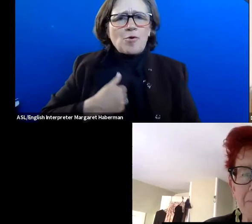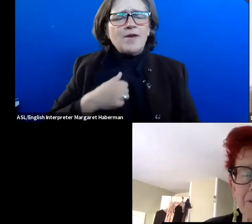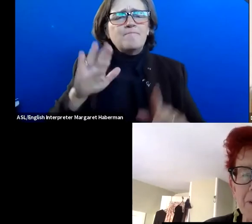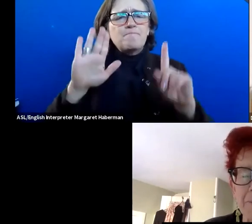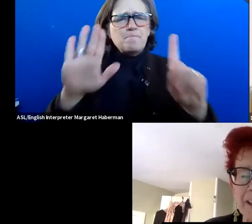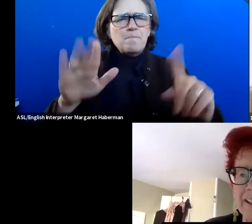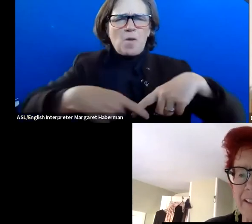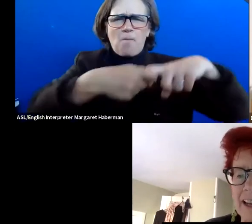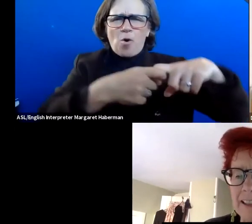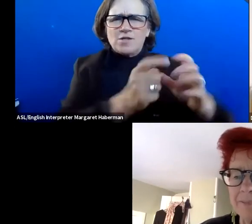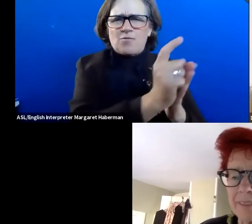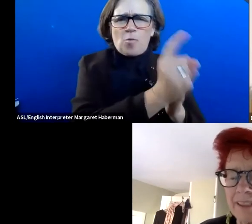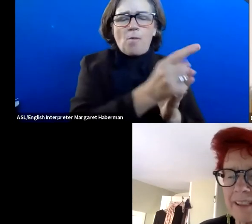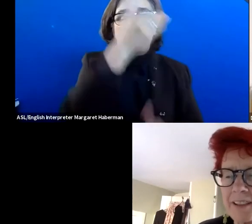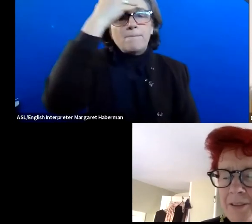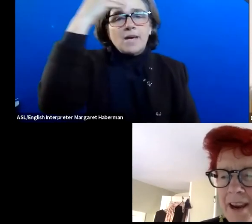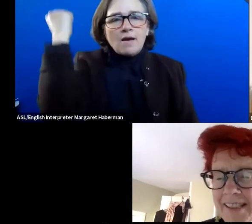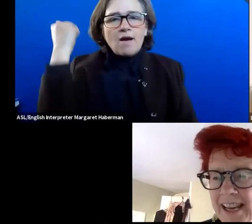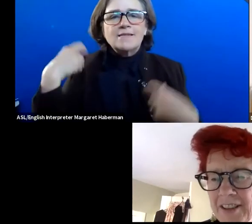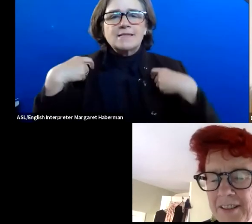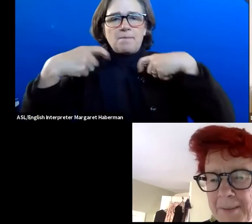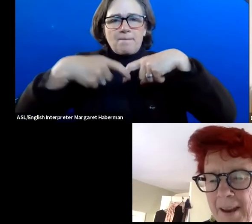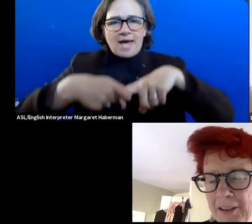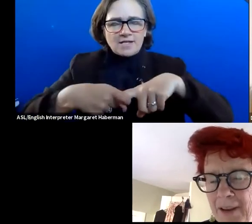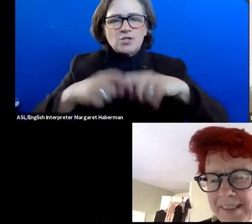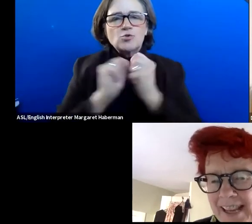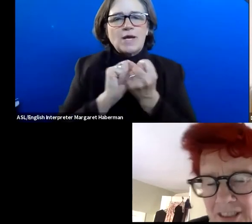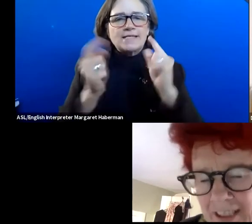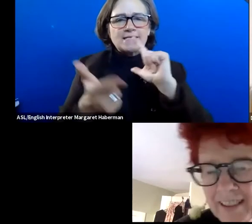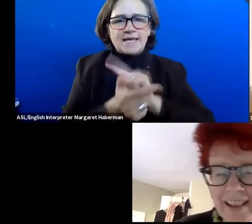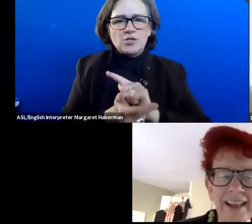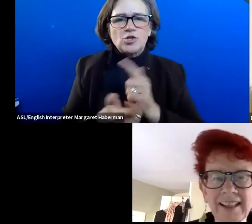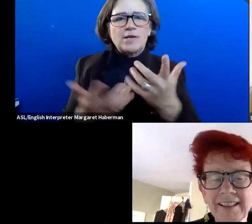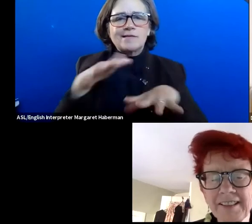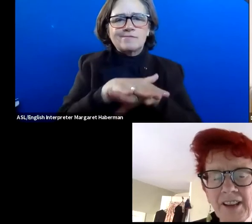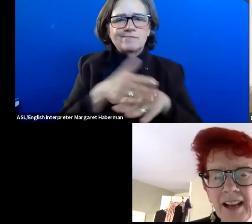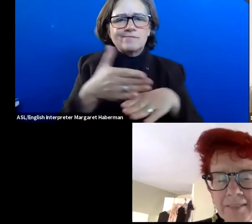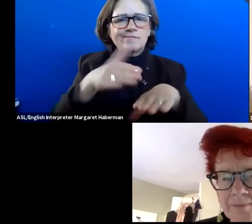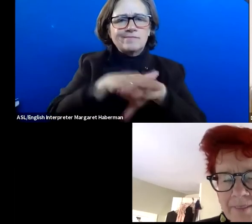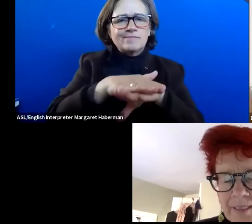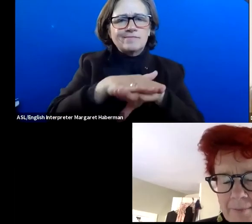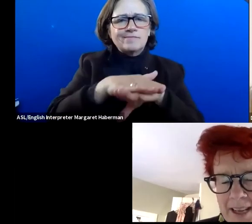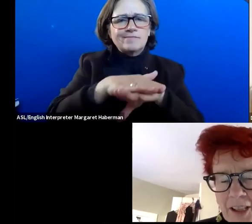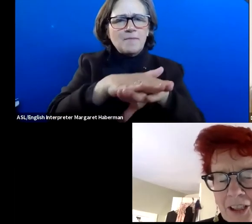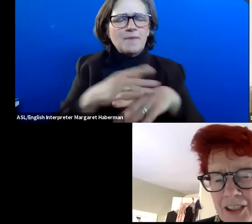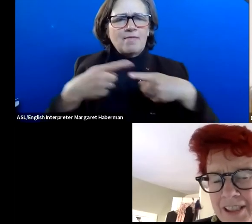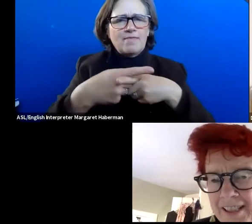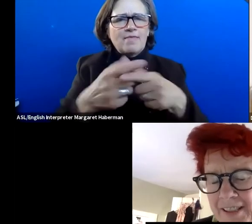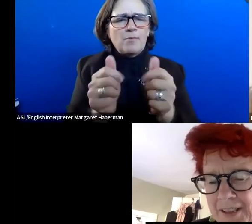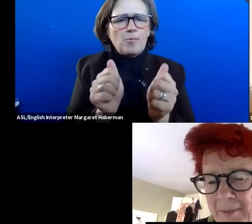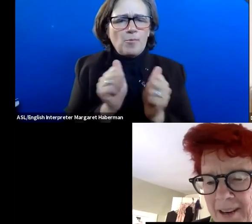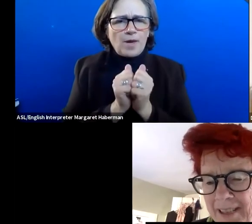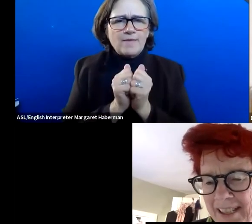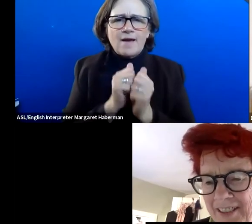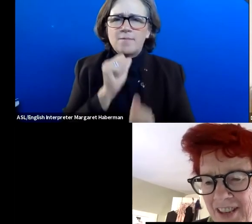just stop for 1 minute? The translation, the Spanish translation is being heard. Is